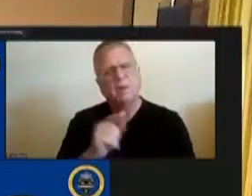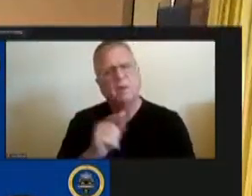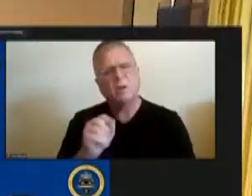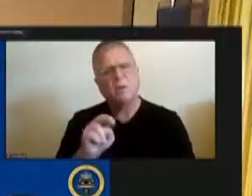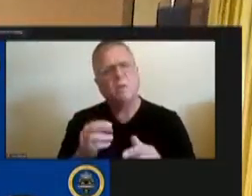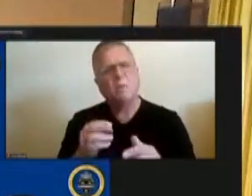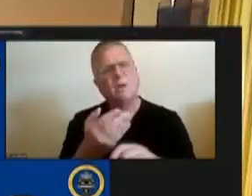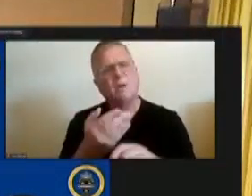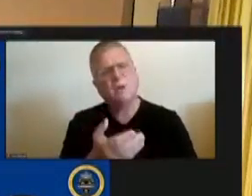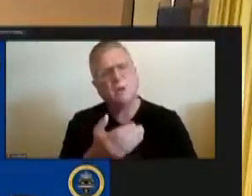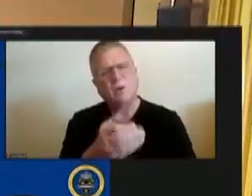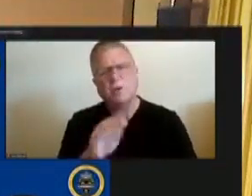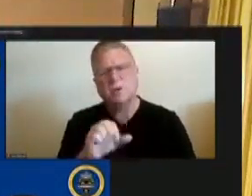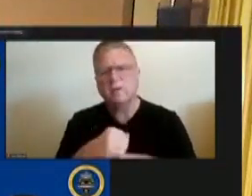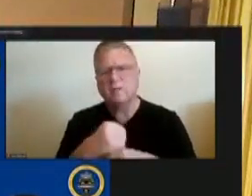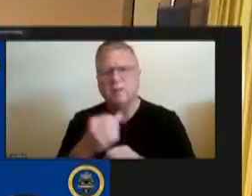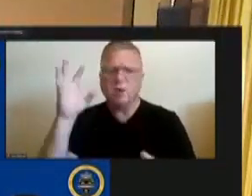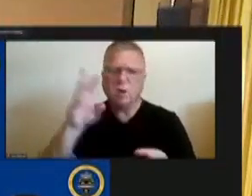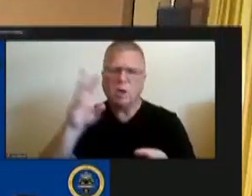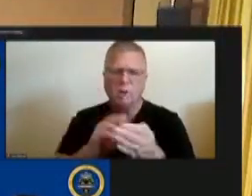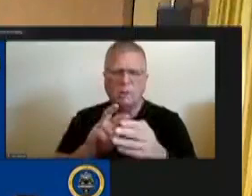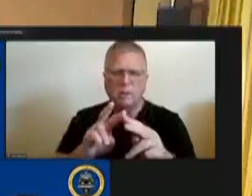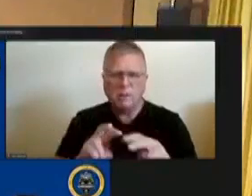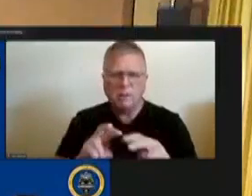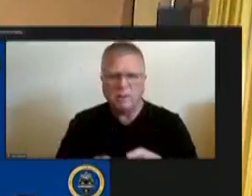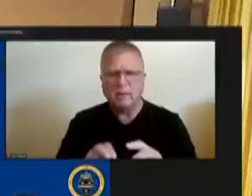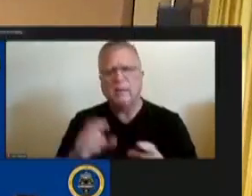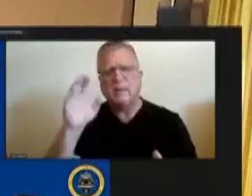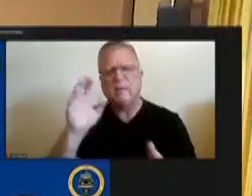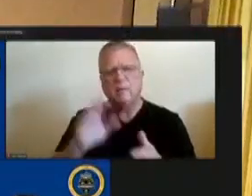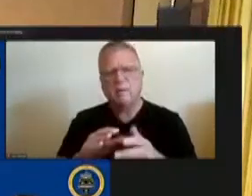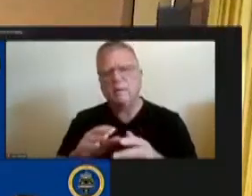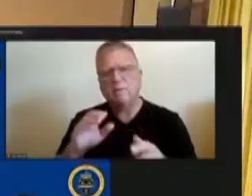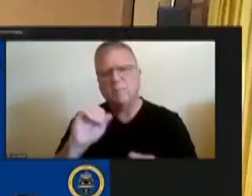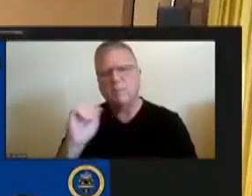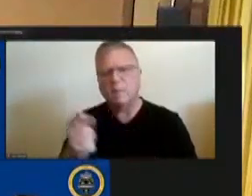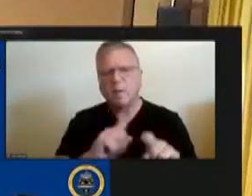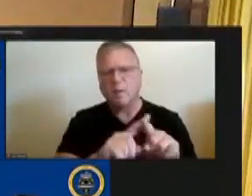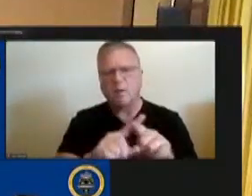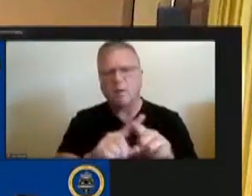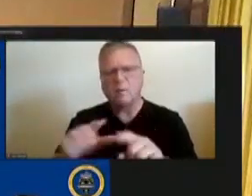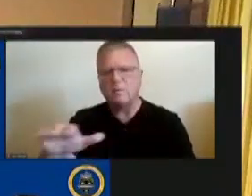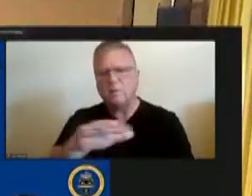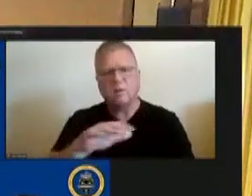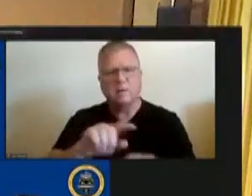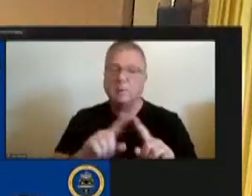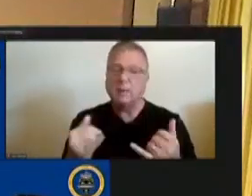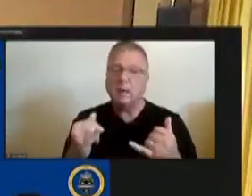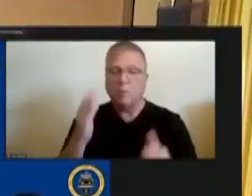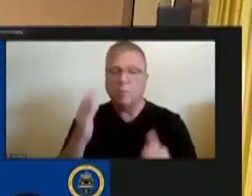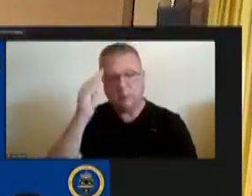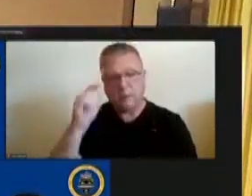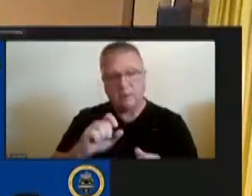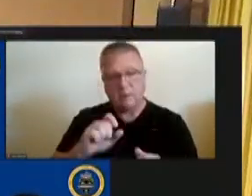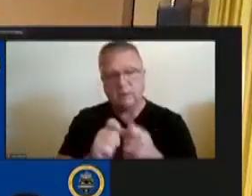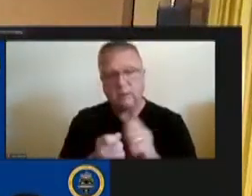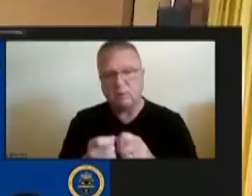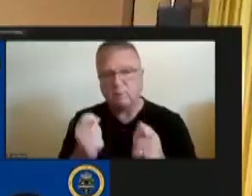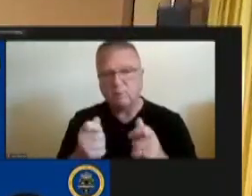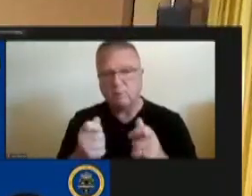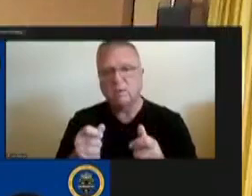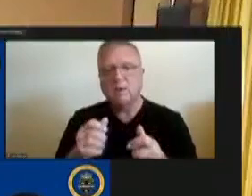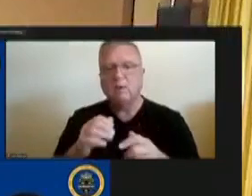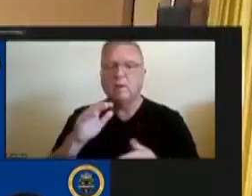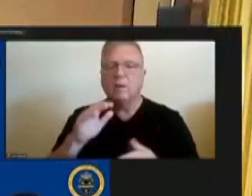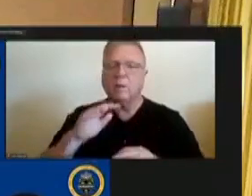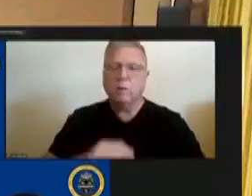complete a comprehensive analysis and reduction of parking requirements across all uses. But for now, we know that this change will provide immediate relief for new businesses